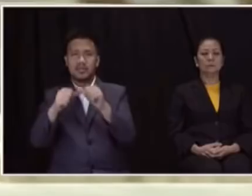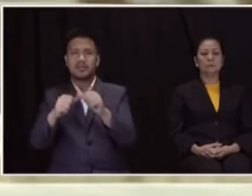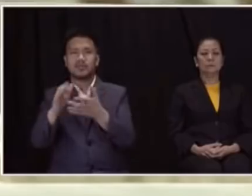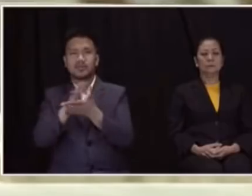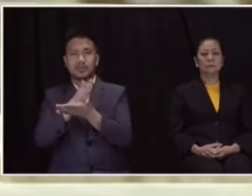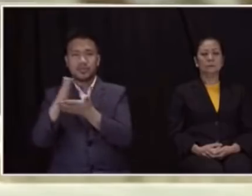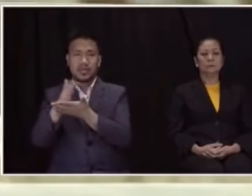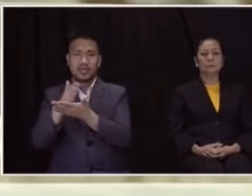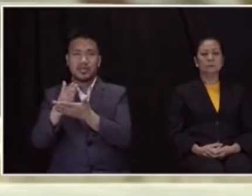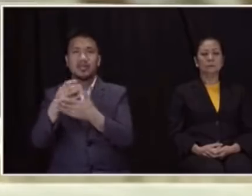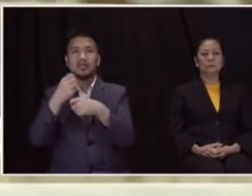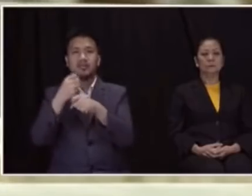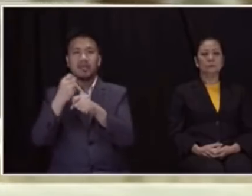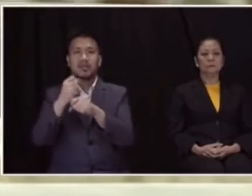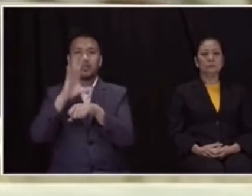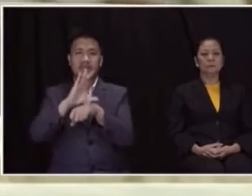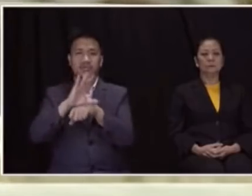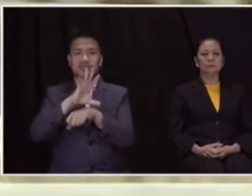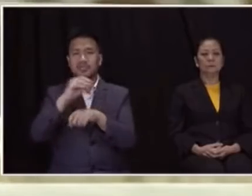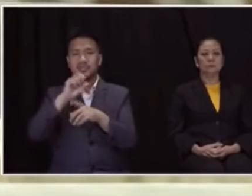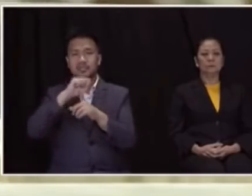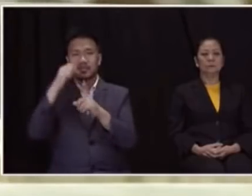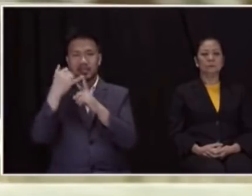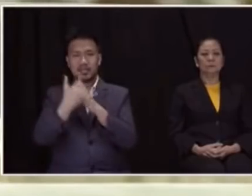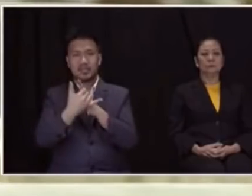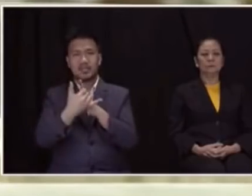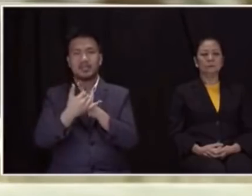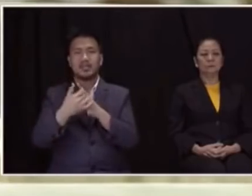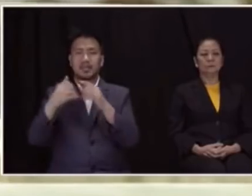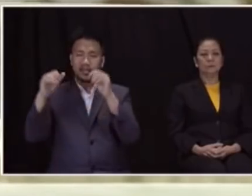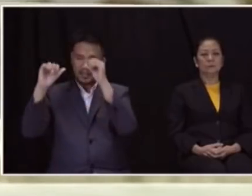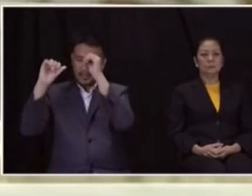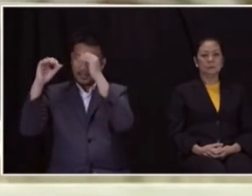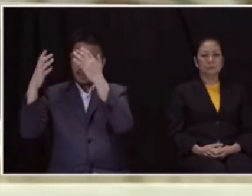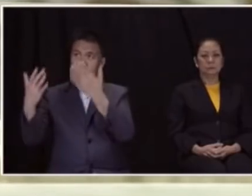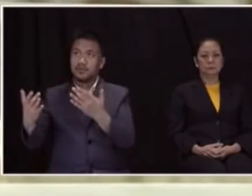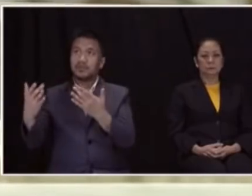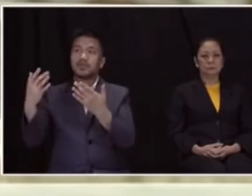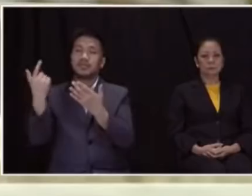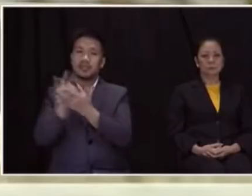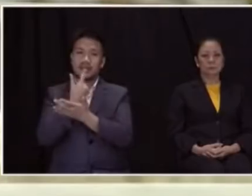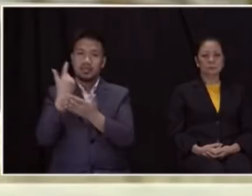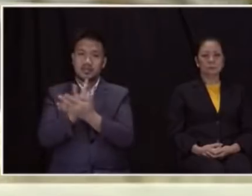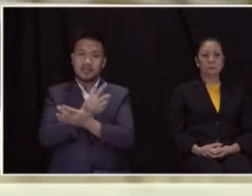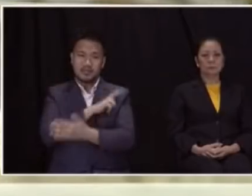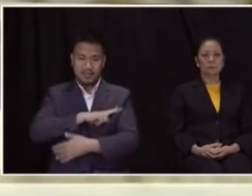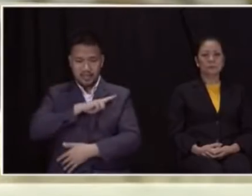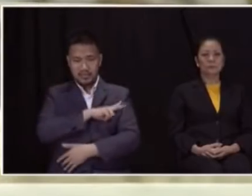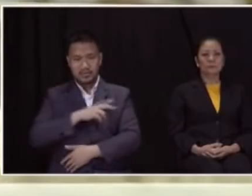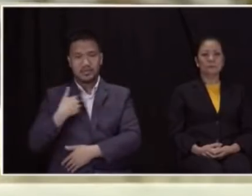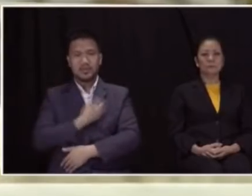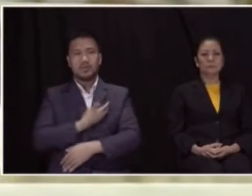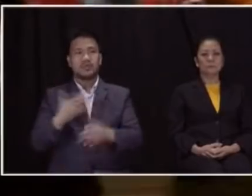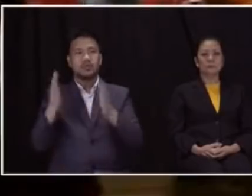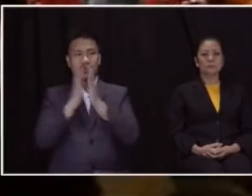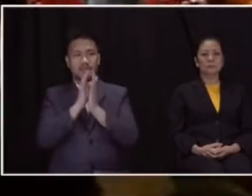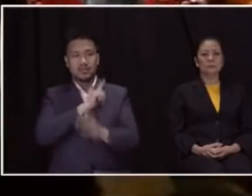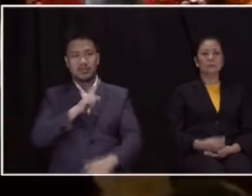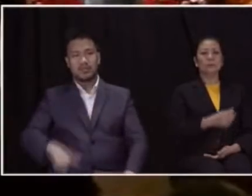in shaping the Church and society according to gospel values, let us pray to the